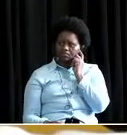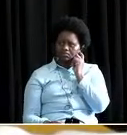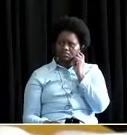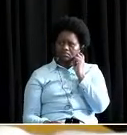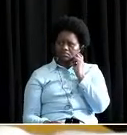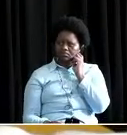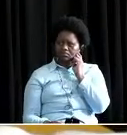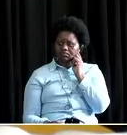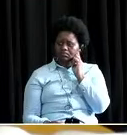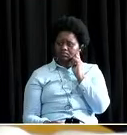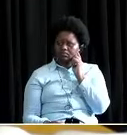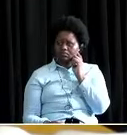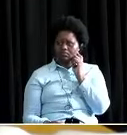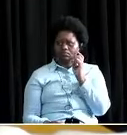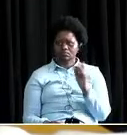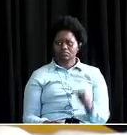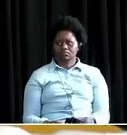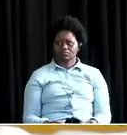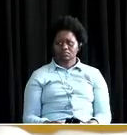Speaker.